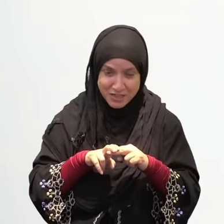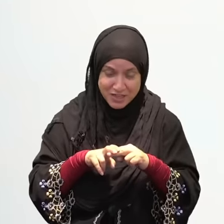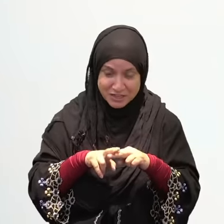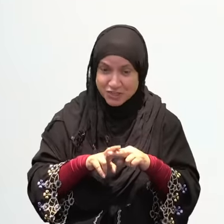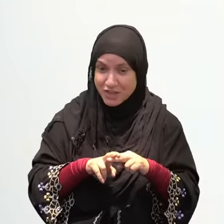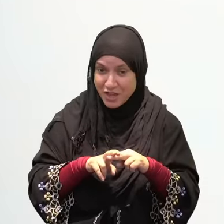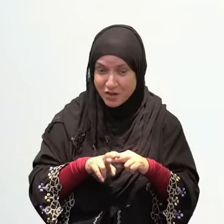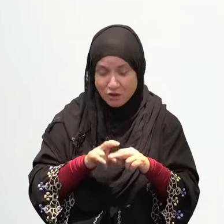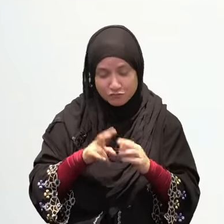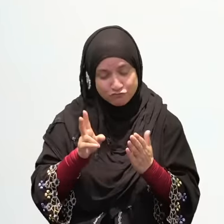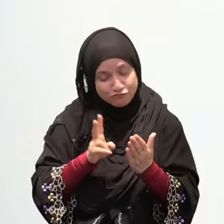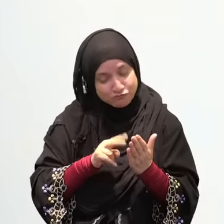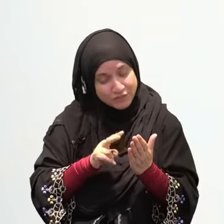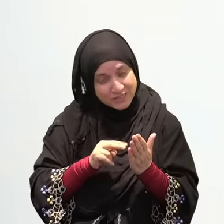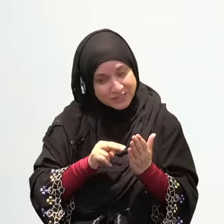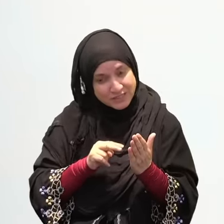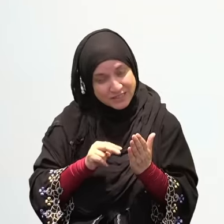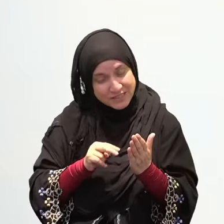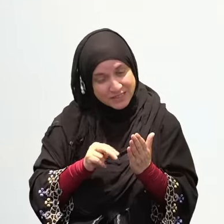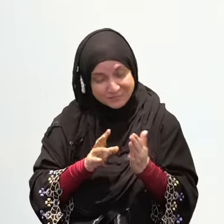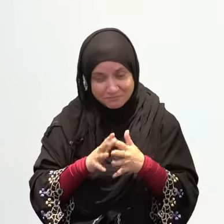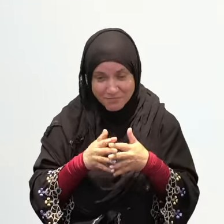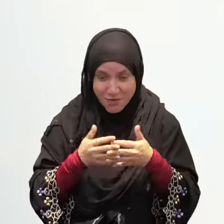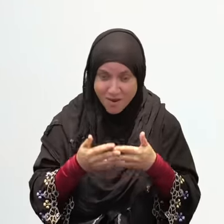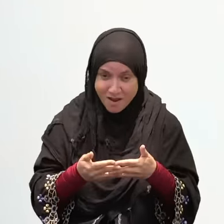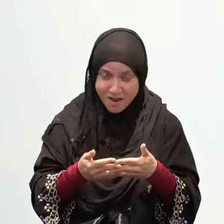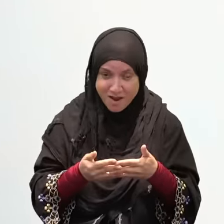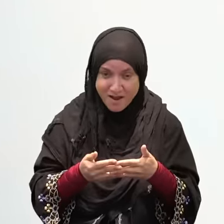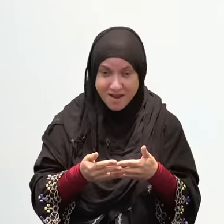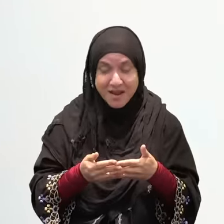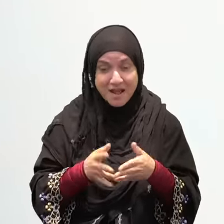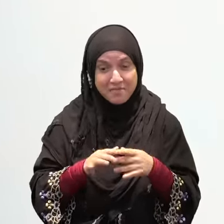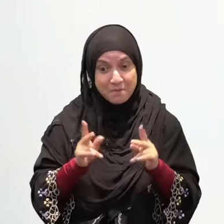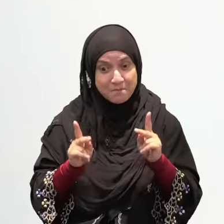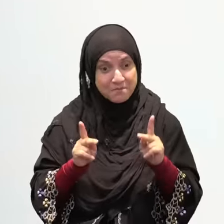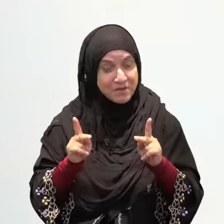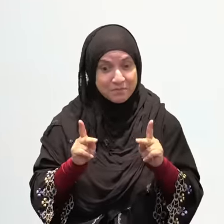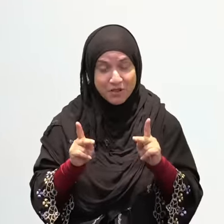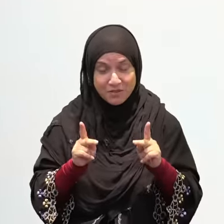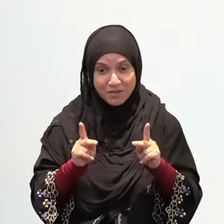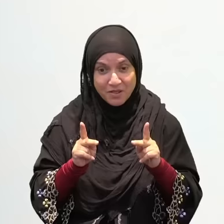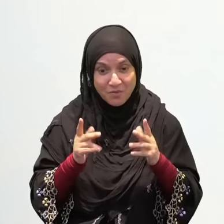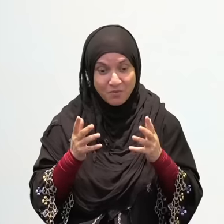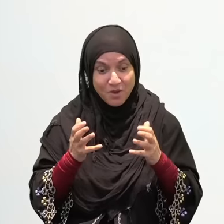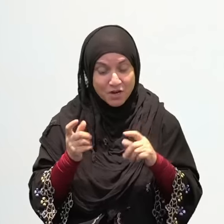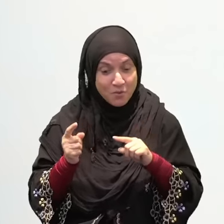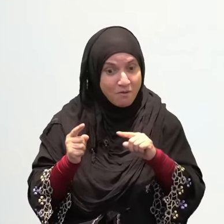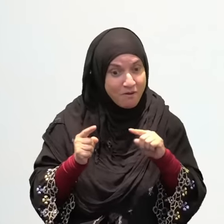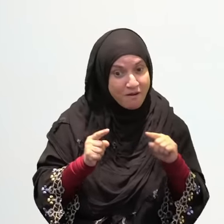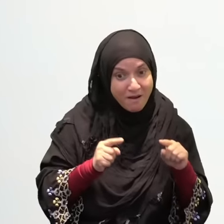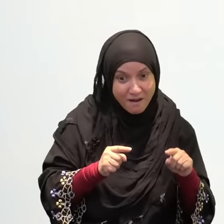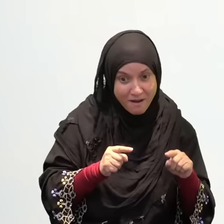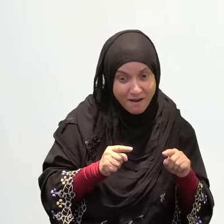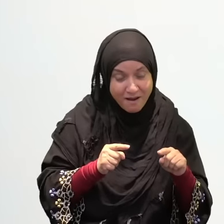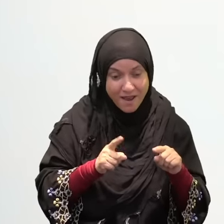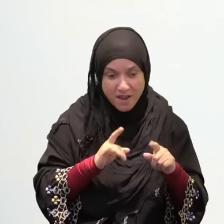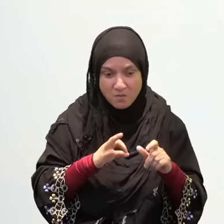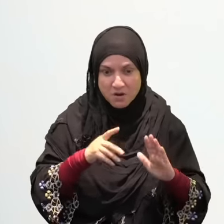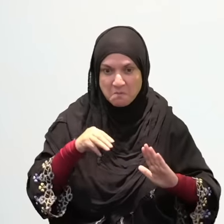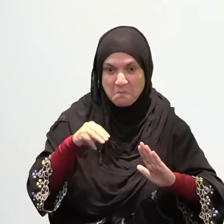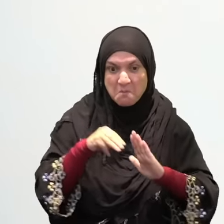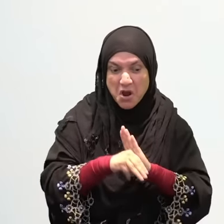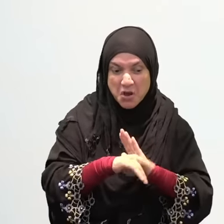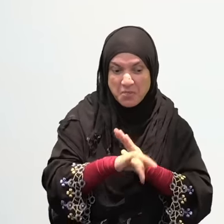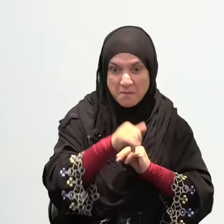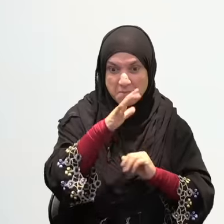to assassinate him in the name of religion and truth, because they have been riled up and because they have been motivated by what they